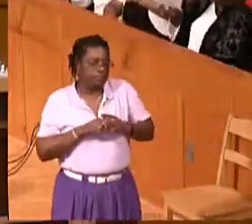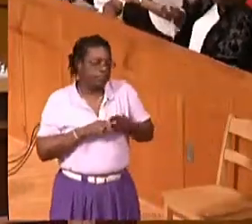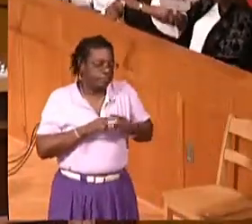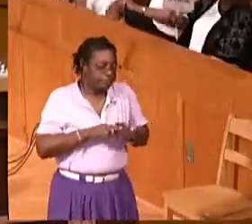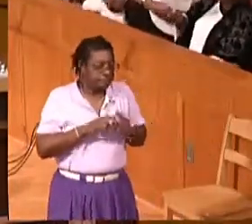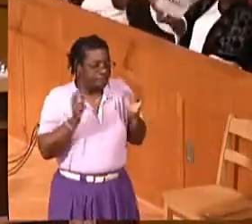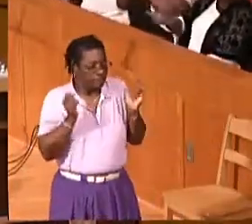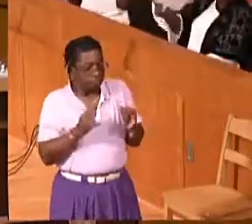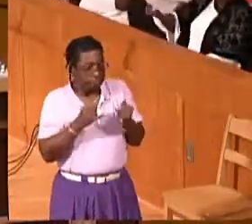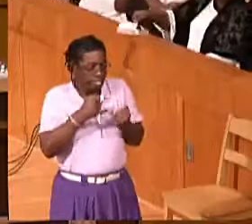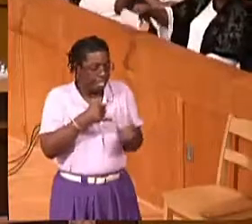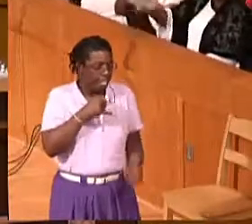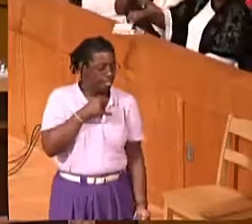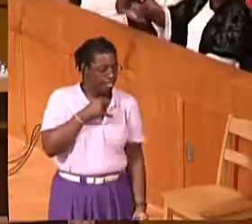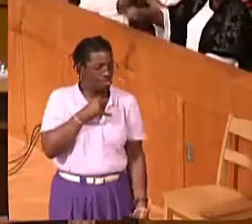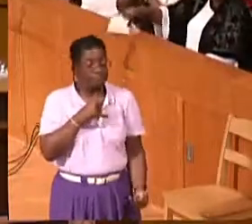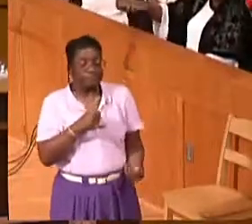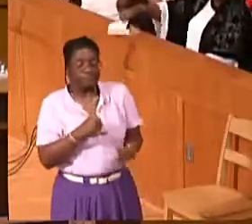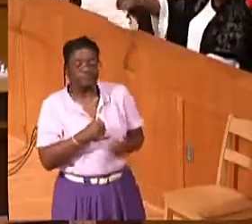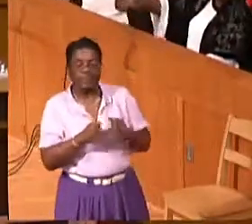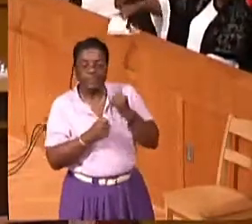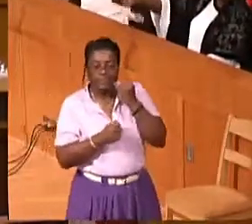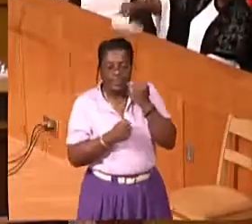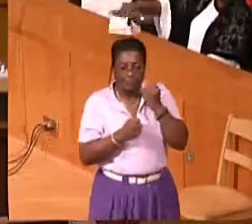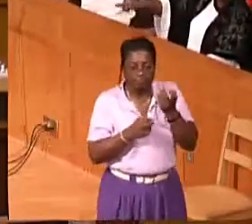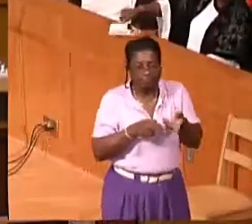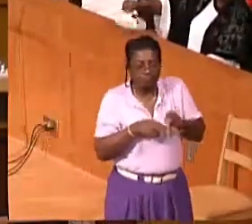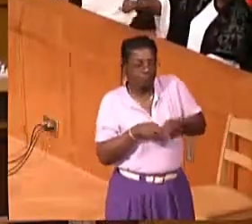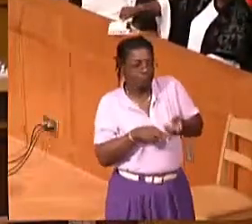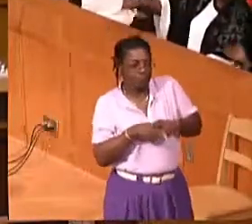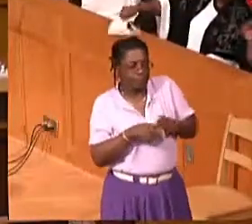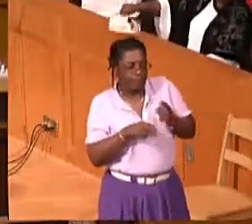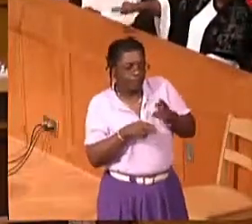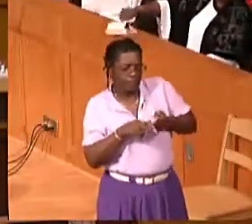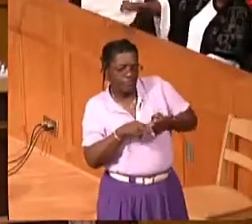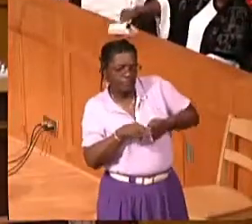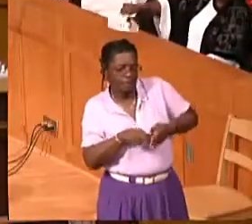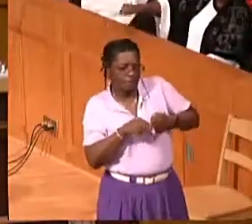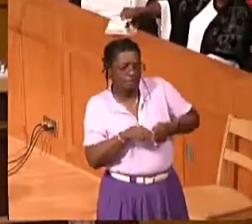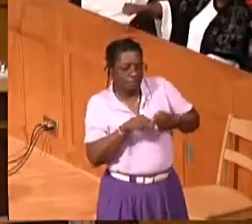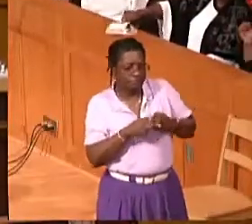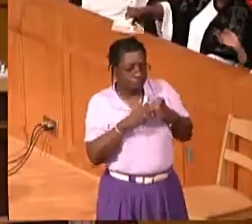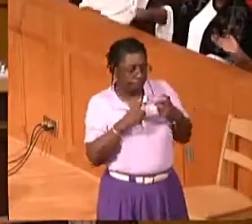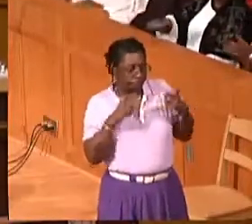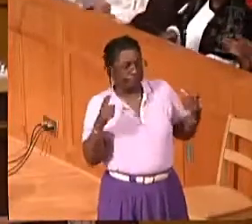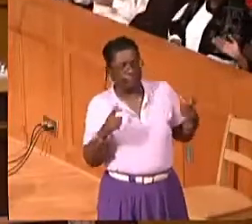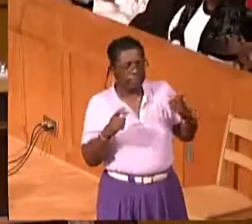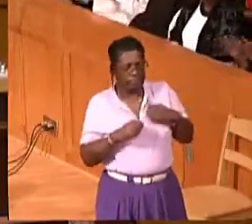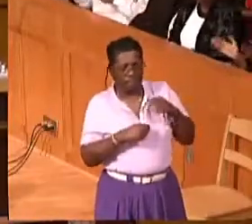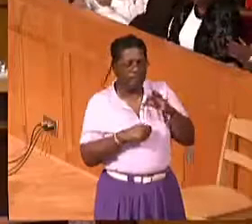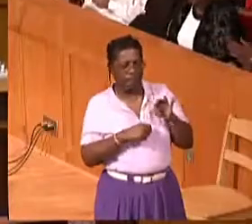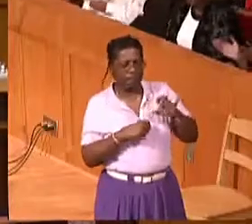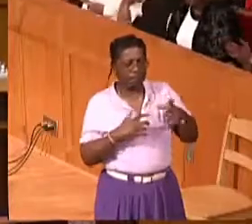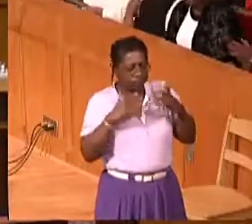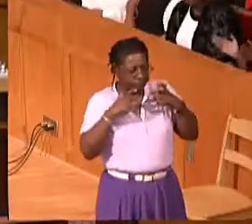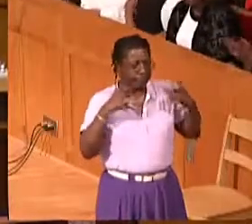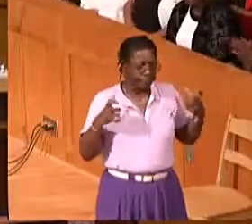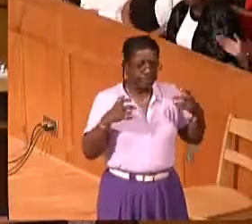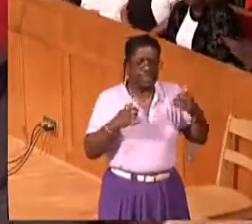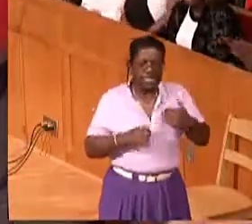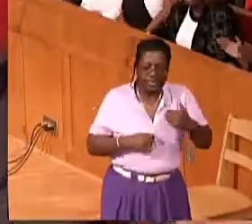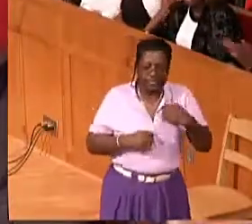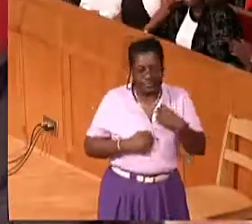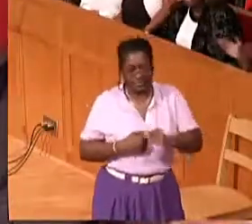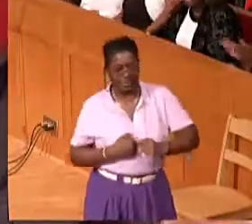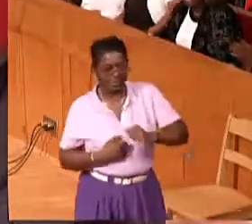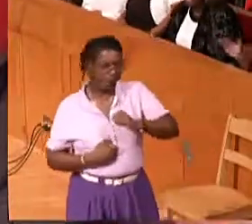fat. If you ain't got no money, they call you broke. If you got some money, they say you're acting funny. If you get quiet, they call you stuck up.